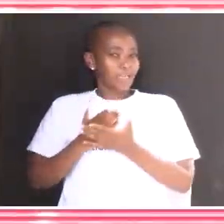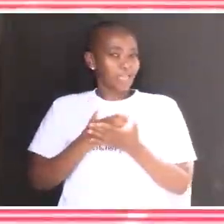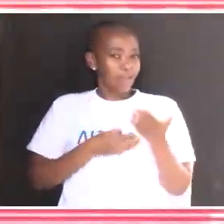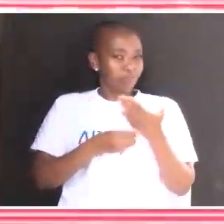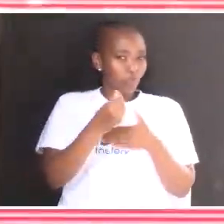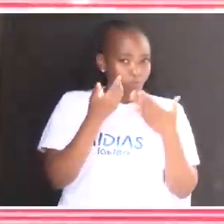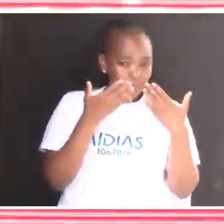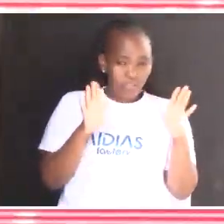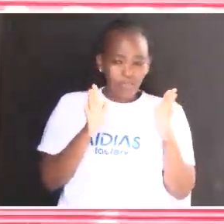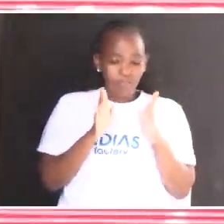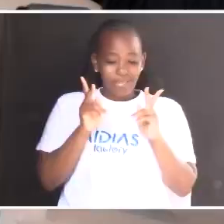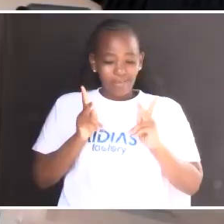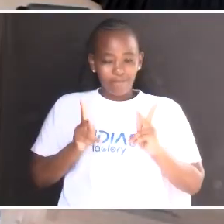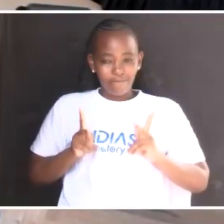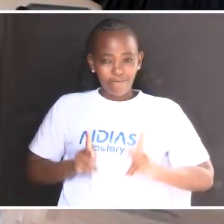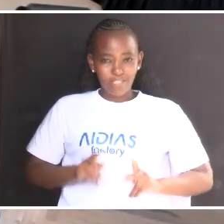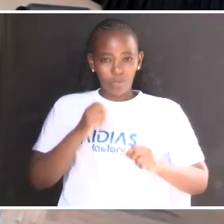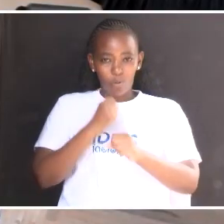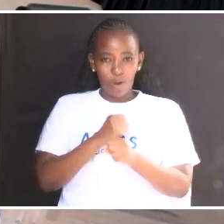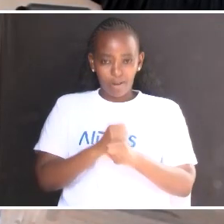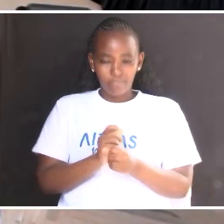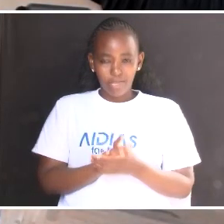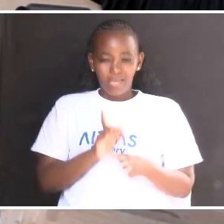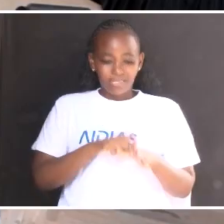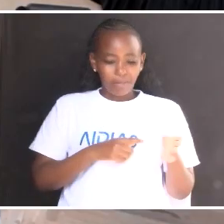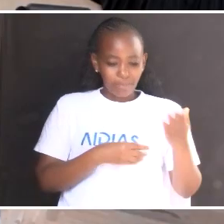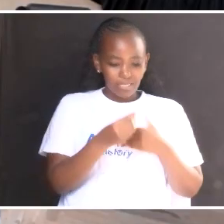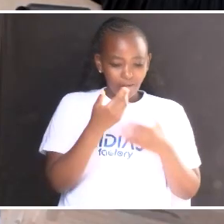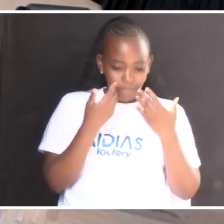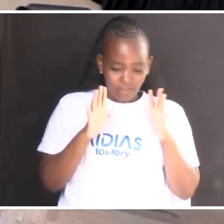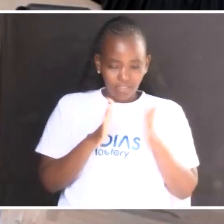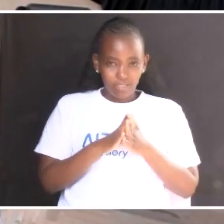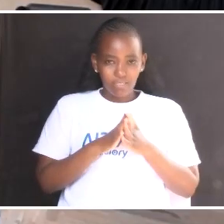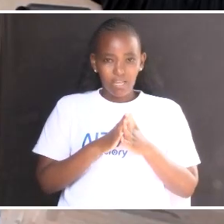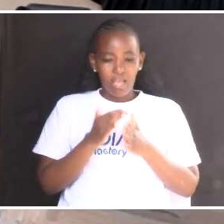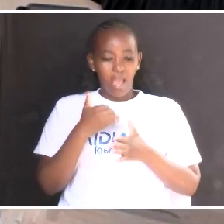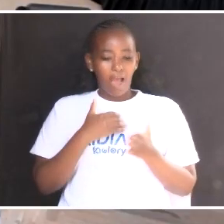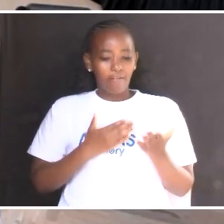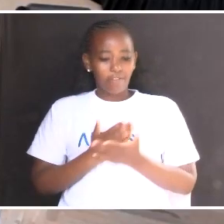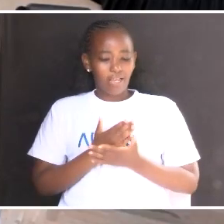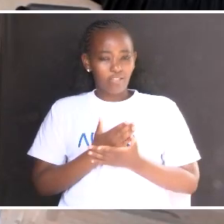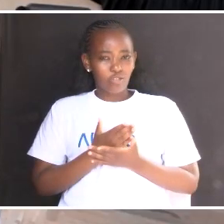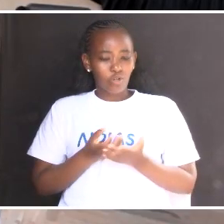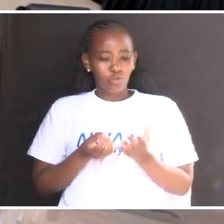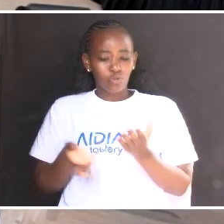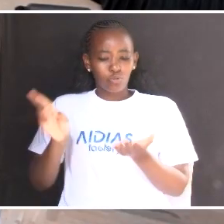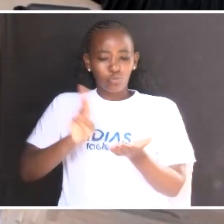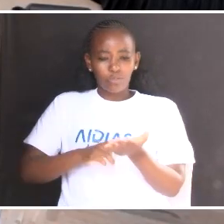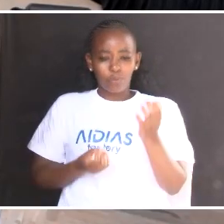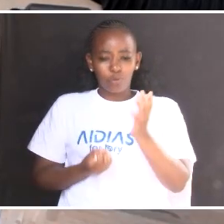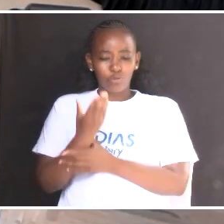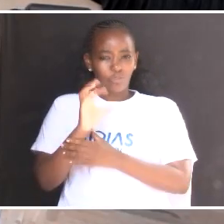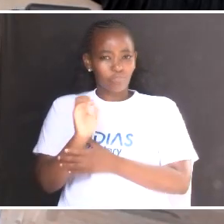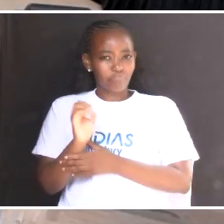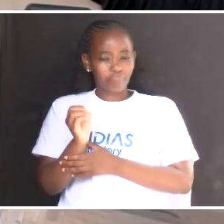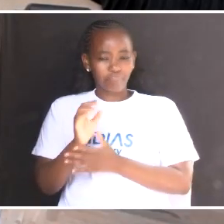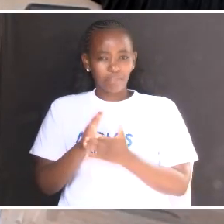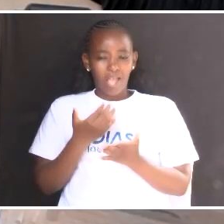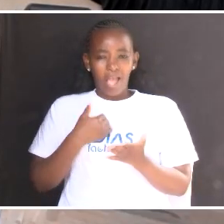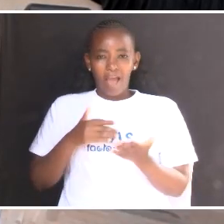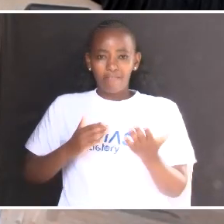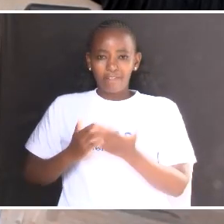you the physical work. So nikikuuzia, you don't have the right to reproduce. You don't have the right